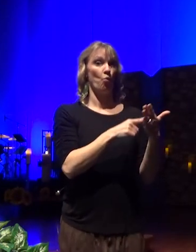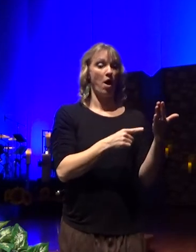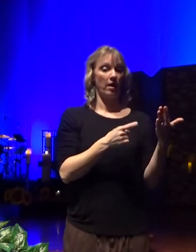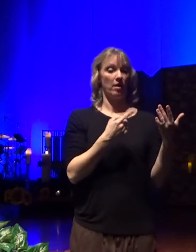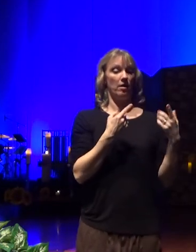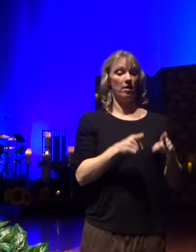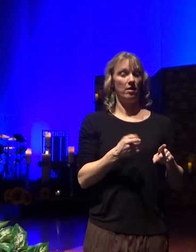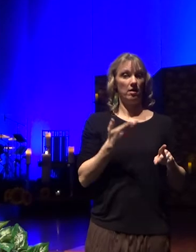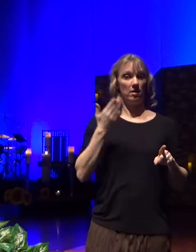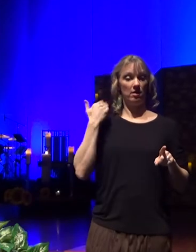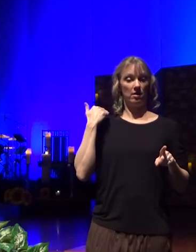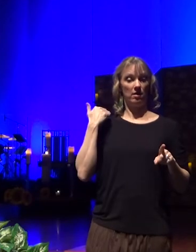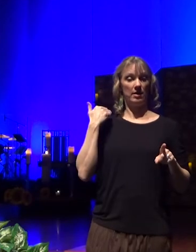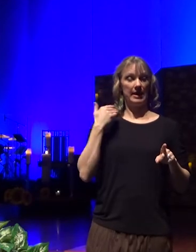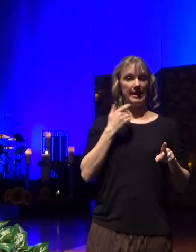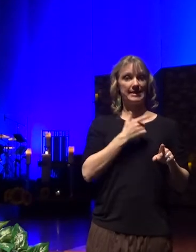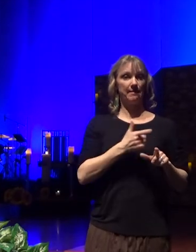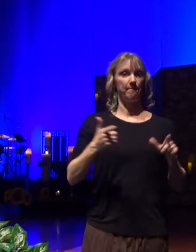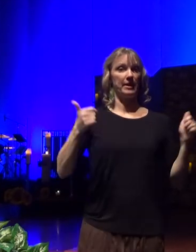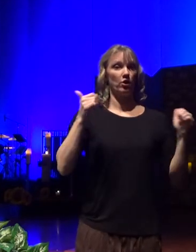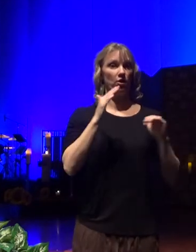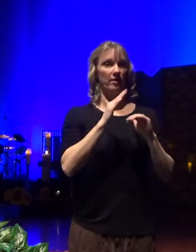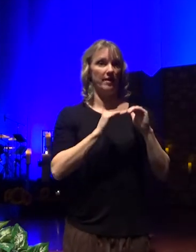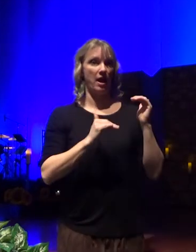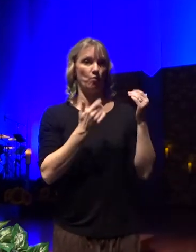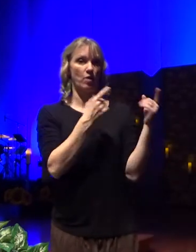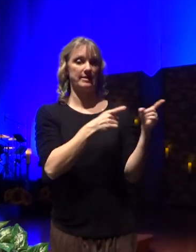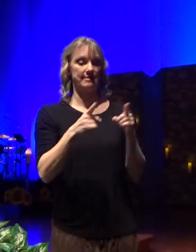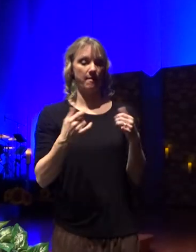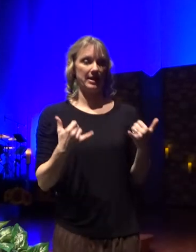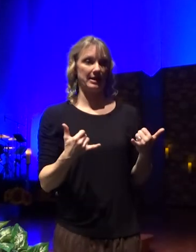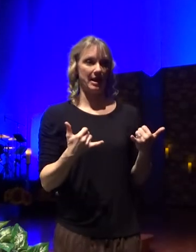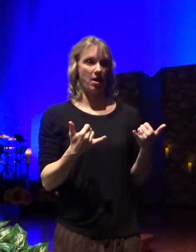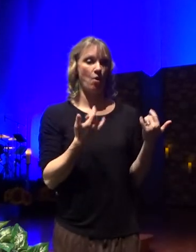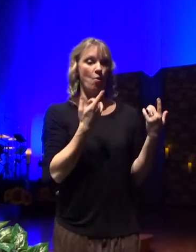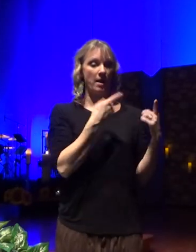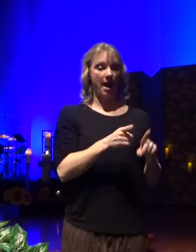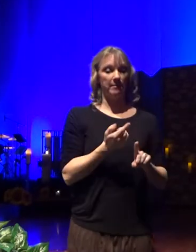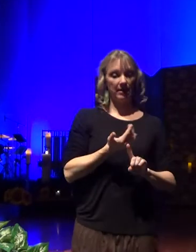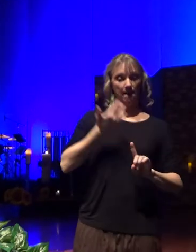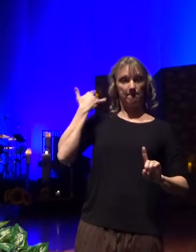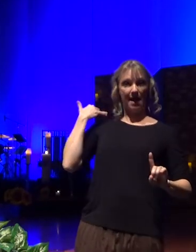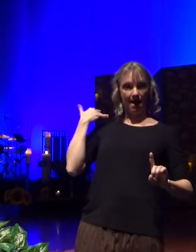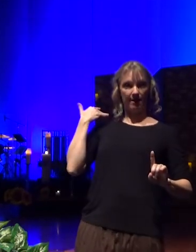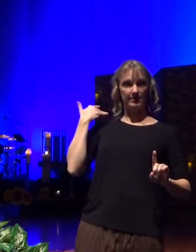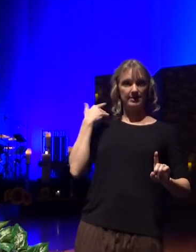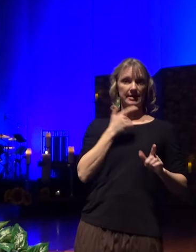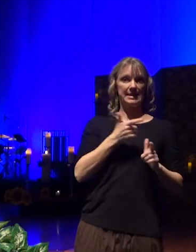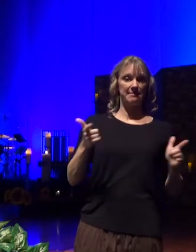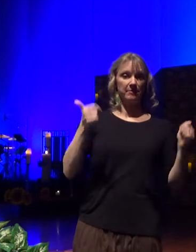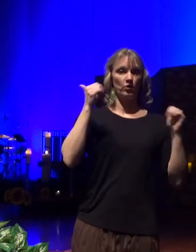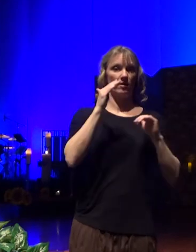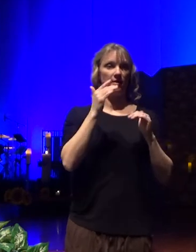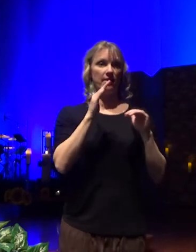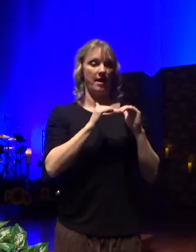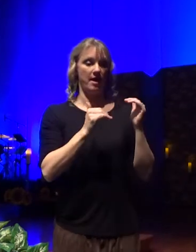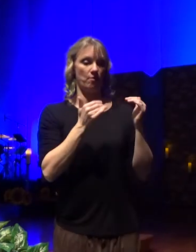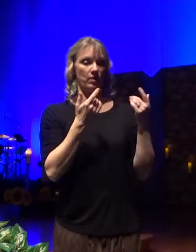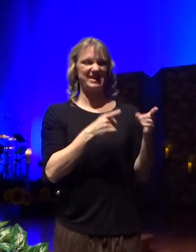what was is greater than what is. What was is greater than what